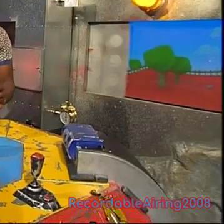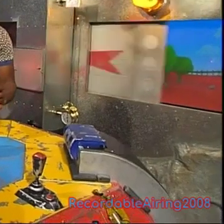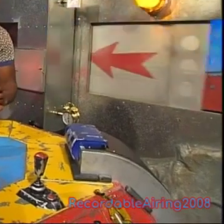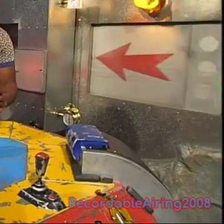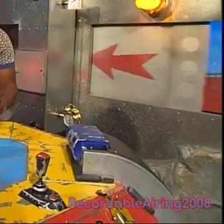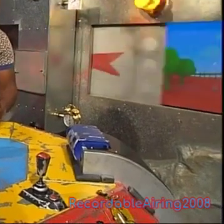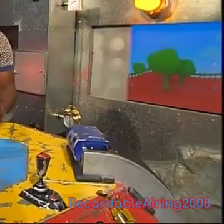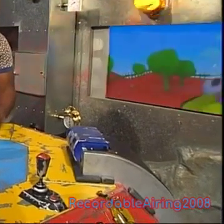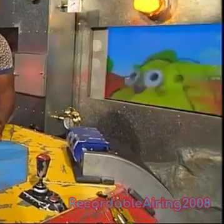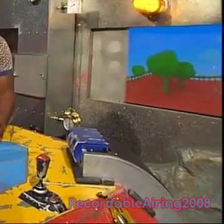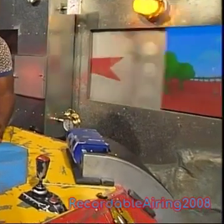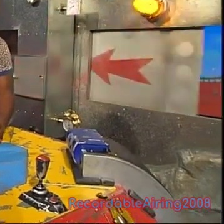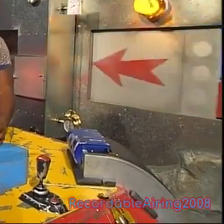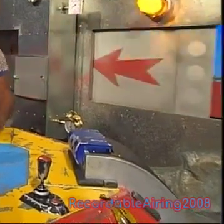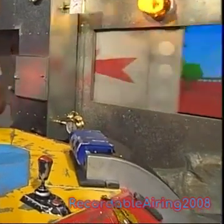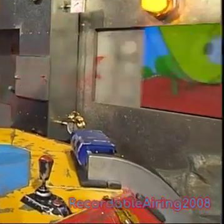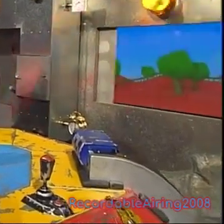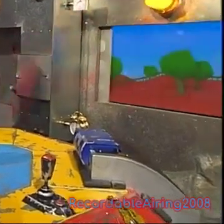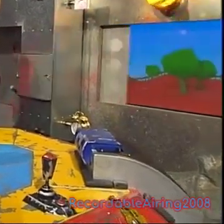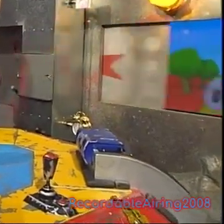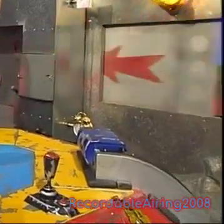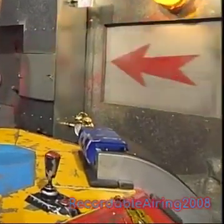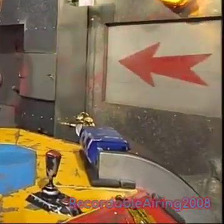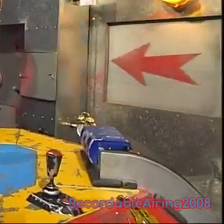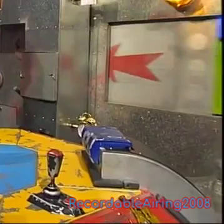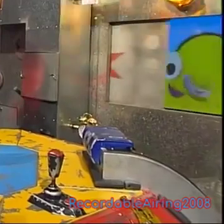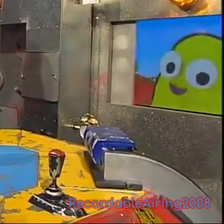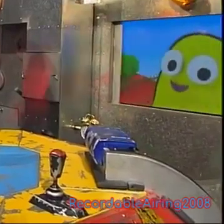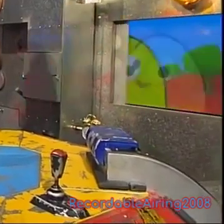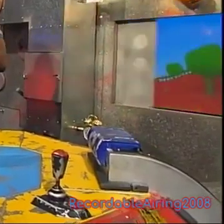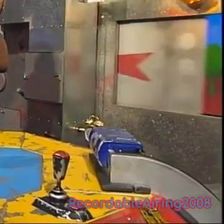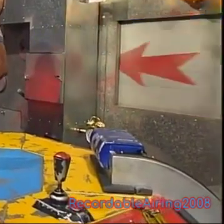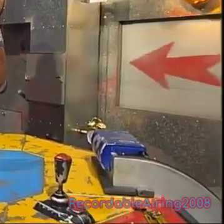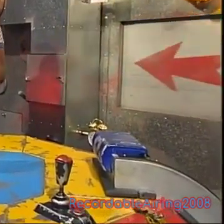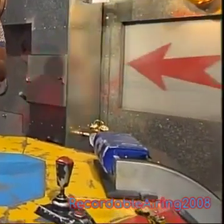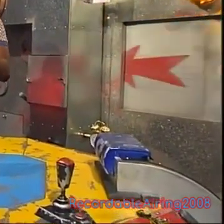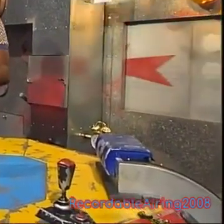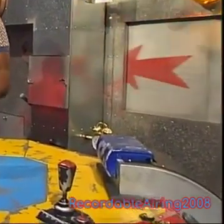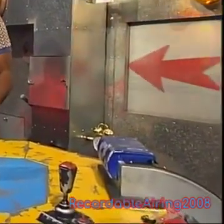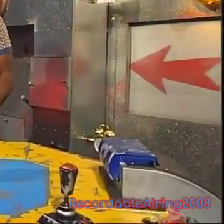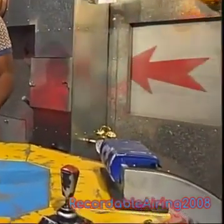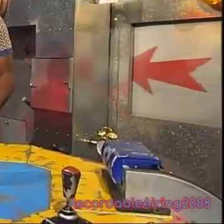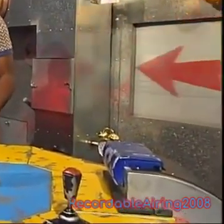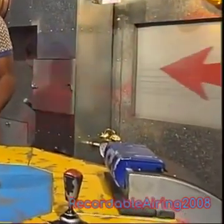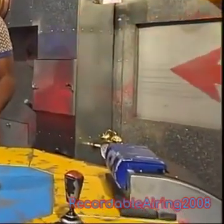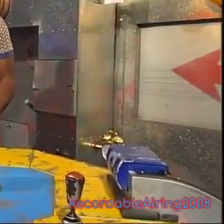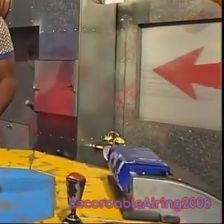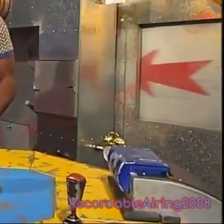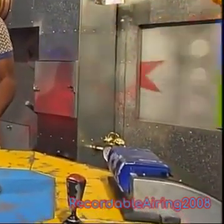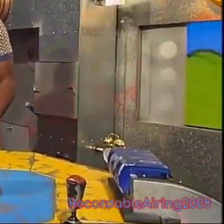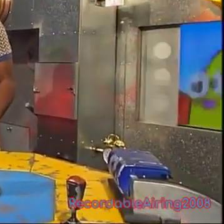the next transmission from the Space Pirates is about to begin. Well done, BB Baby, for reminding us. You're right on the ball there, aren't